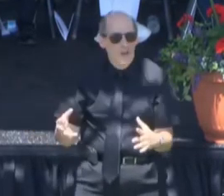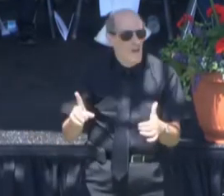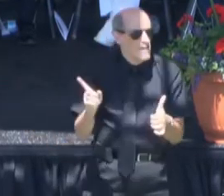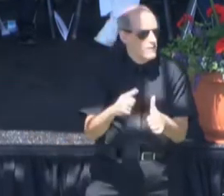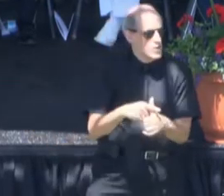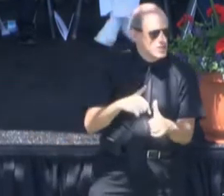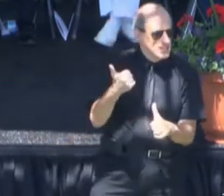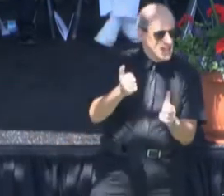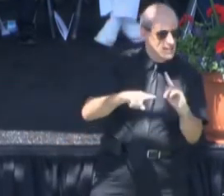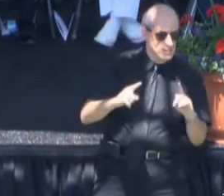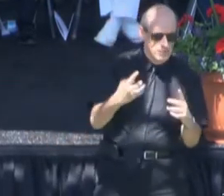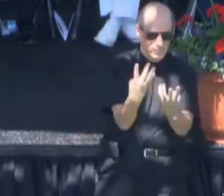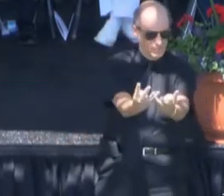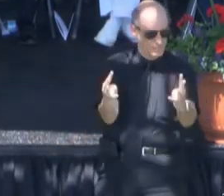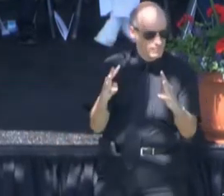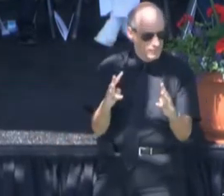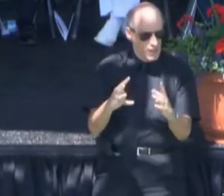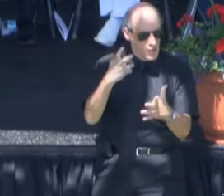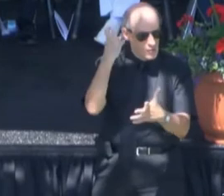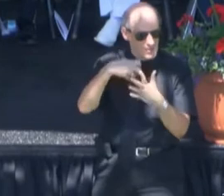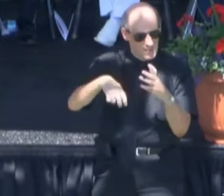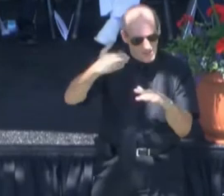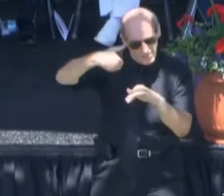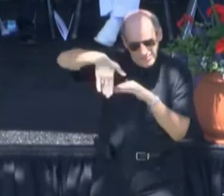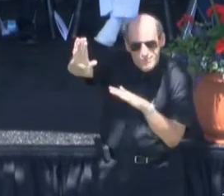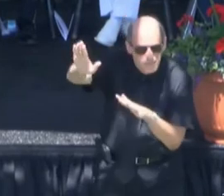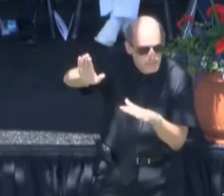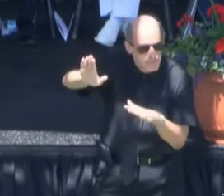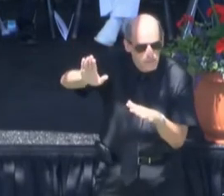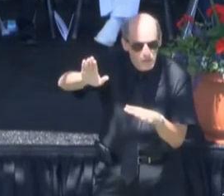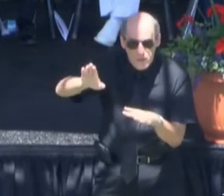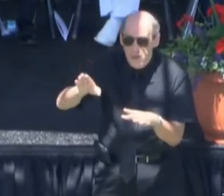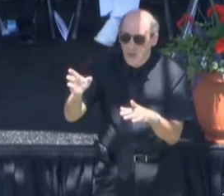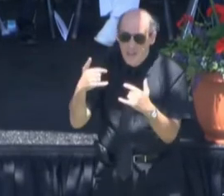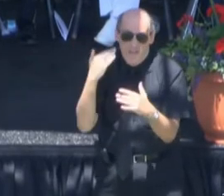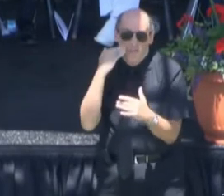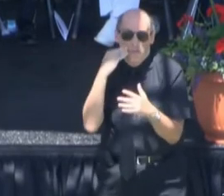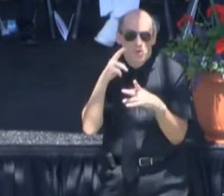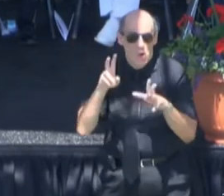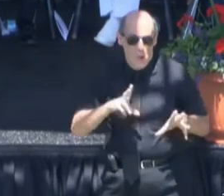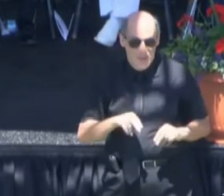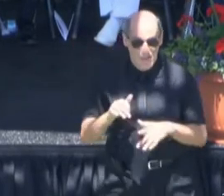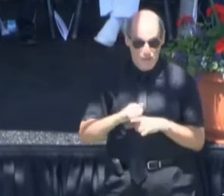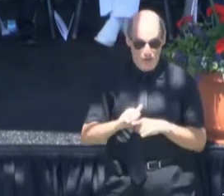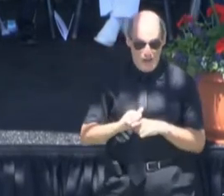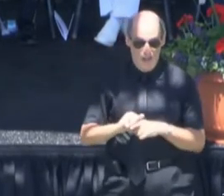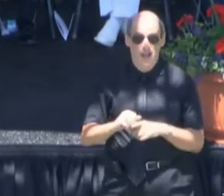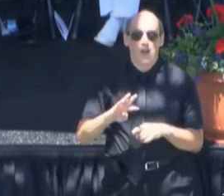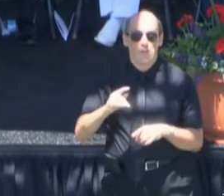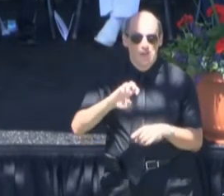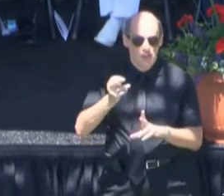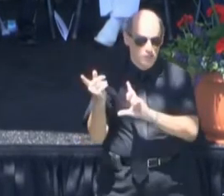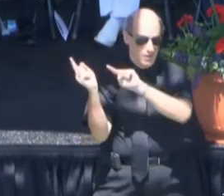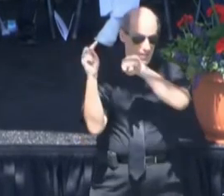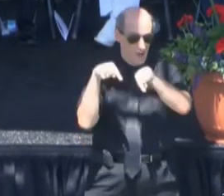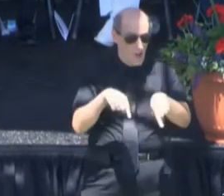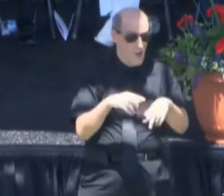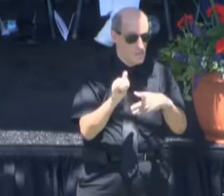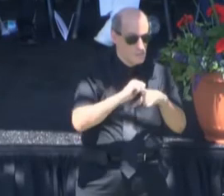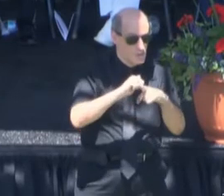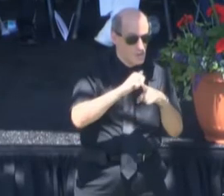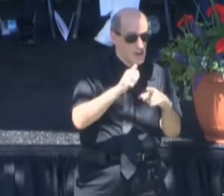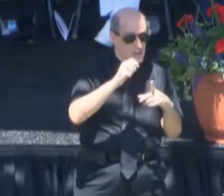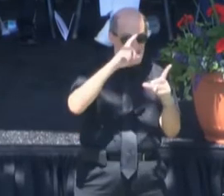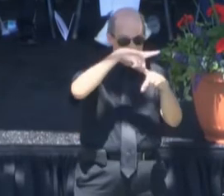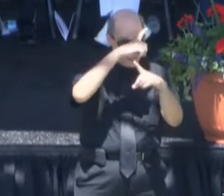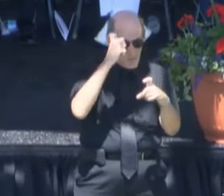10 midshipmen, it was pretty hard to get them out there. For those of you that are familiar with Navy training, midshipmen come out for a week or two in the summer and take